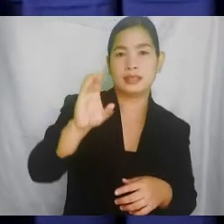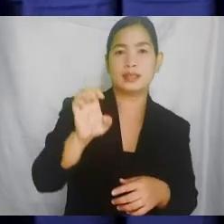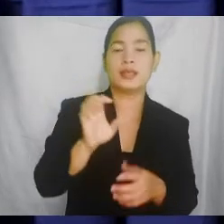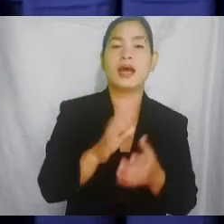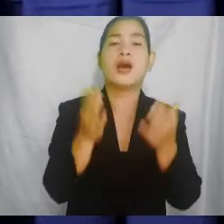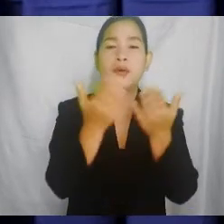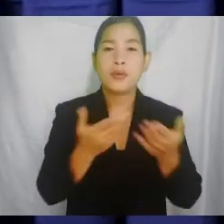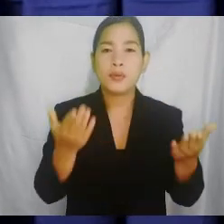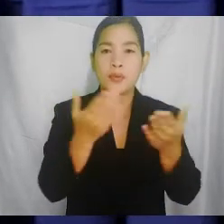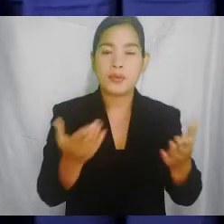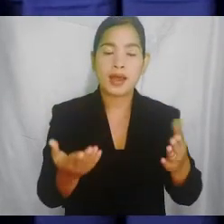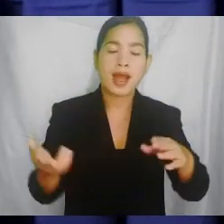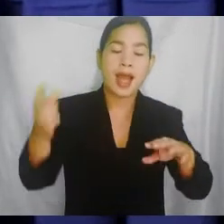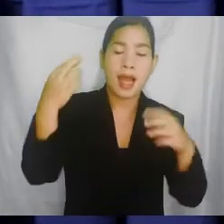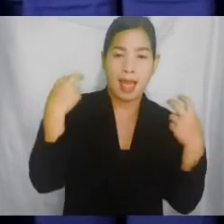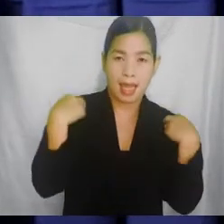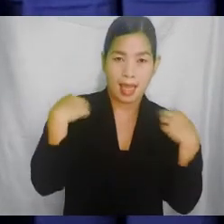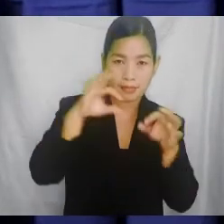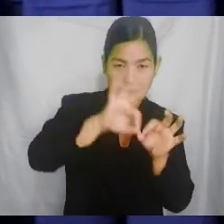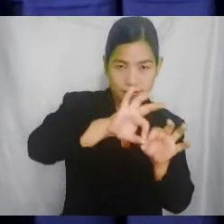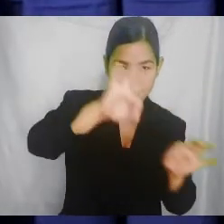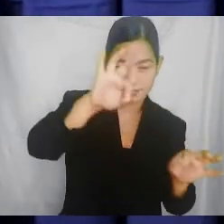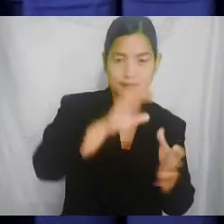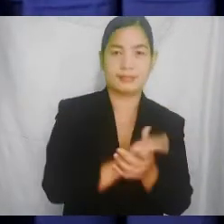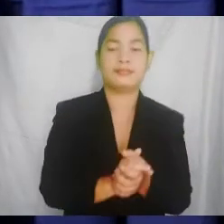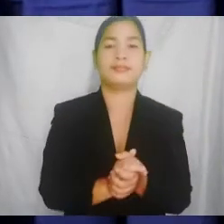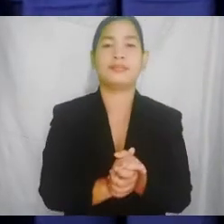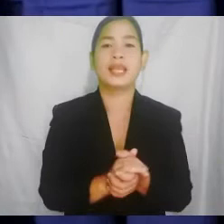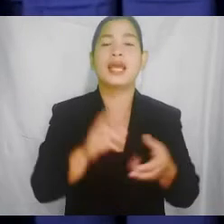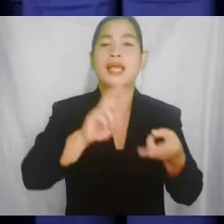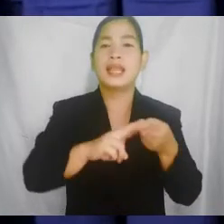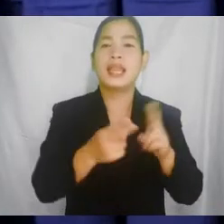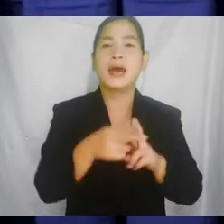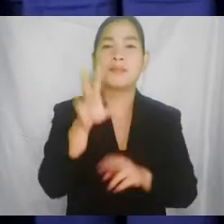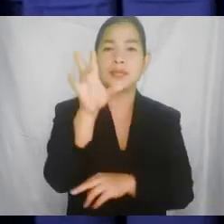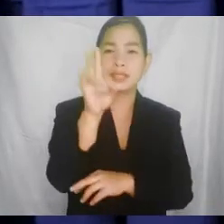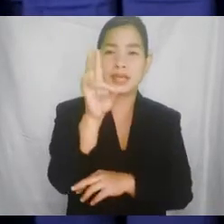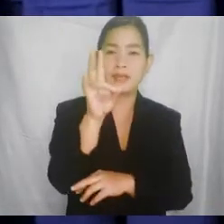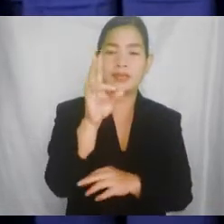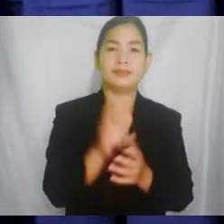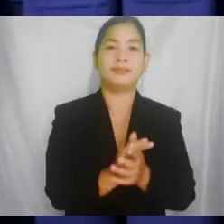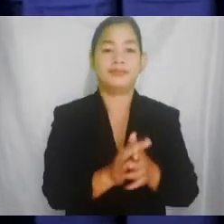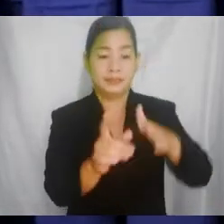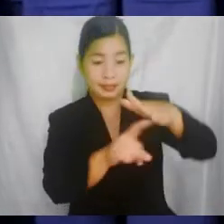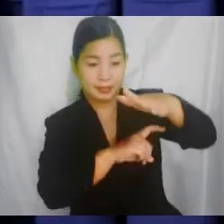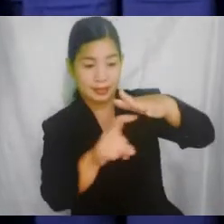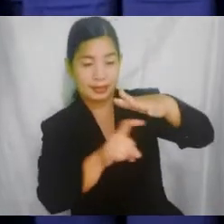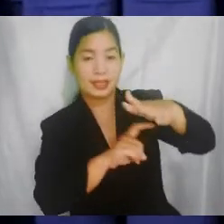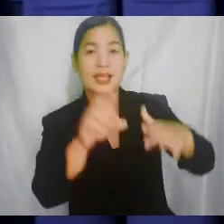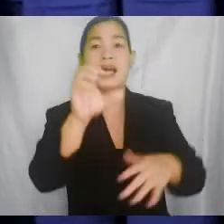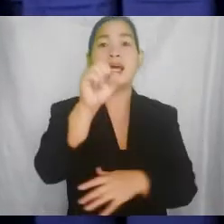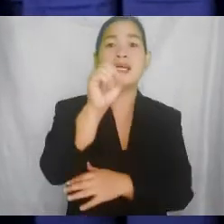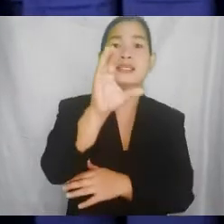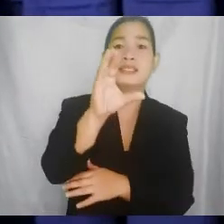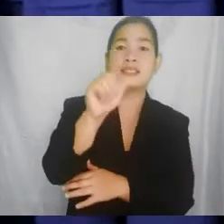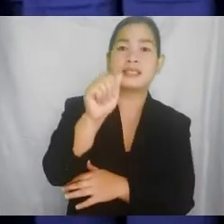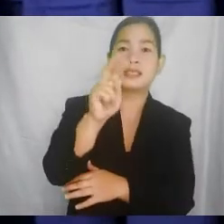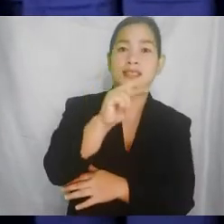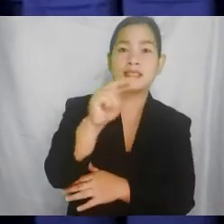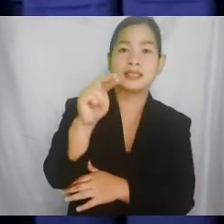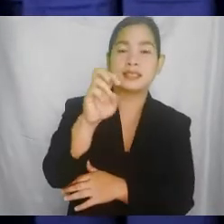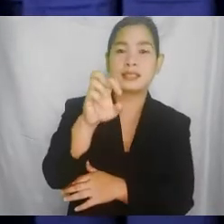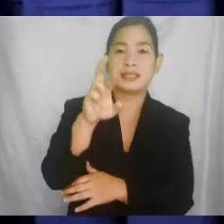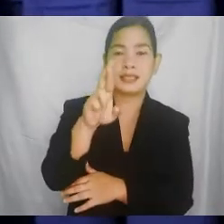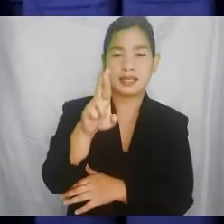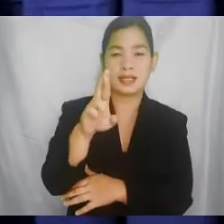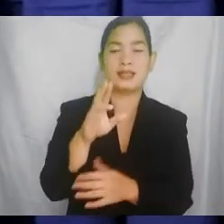For number 7, the answer is the scanner objective, which contains lenses that magnify